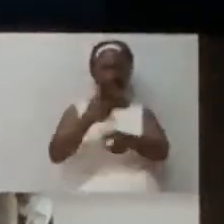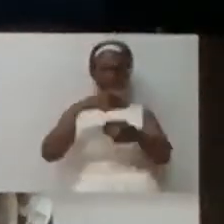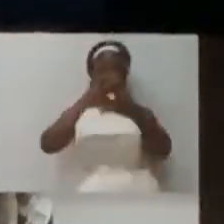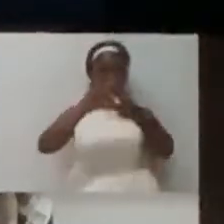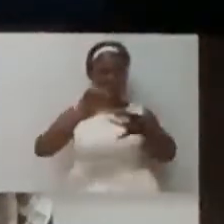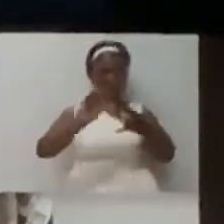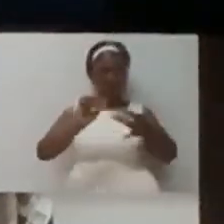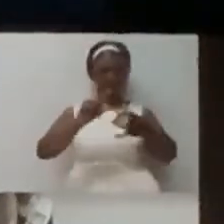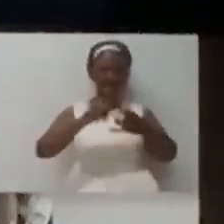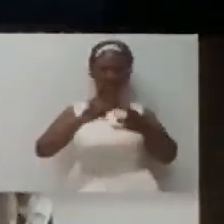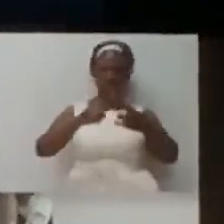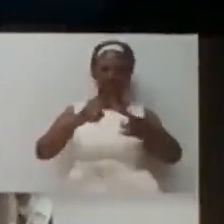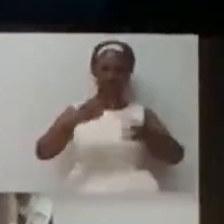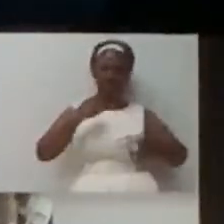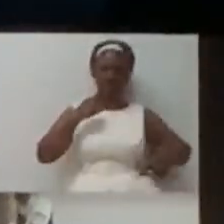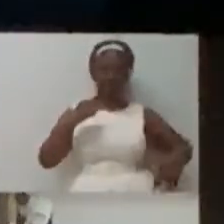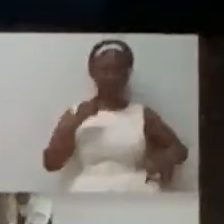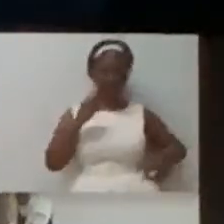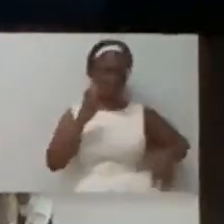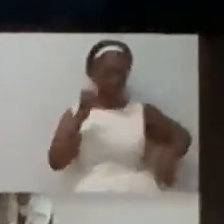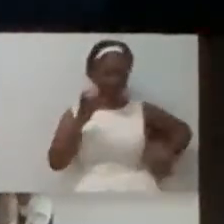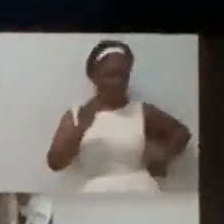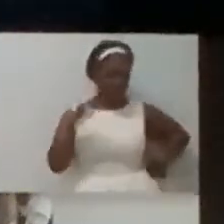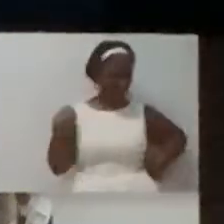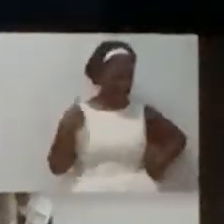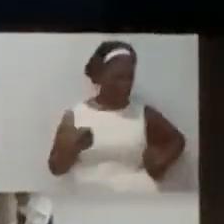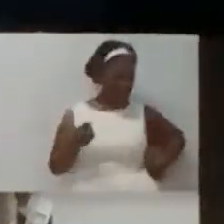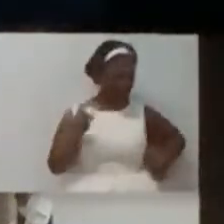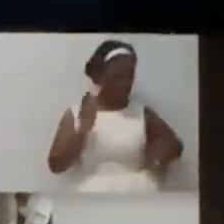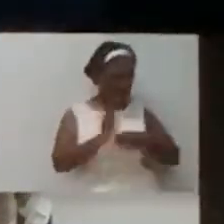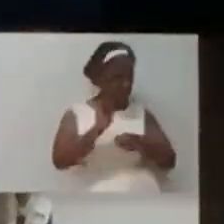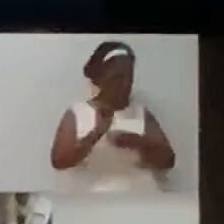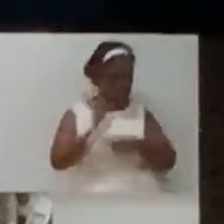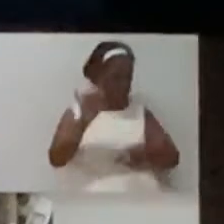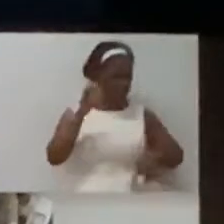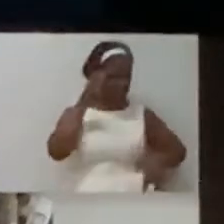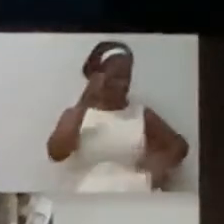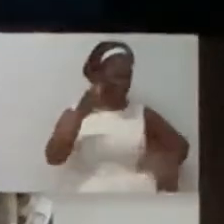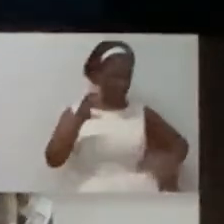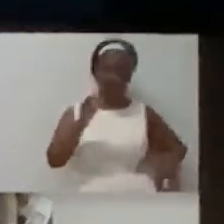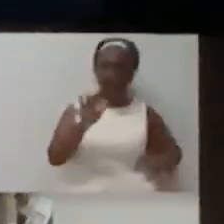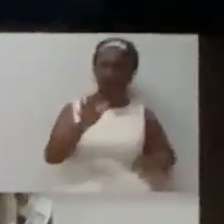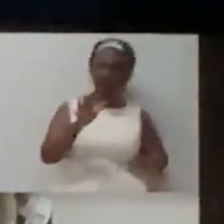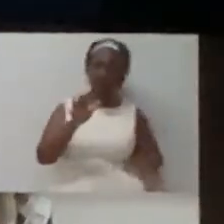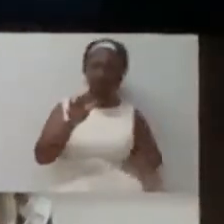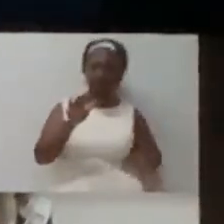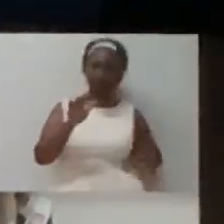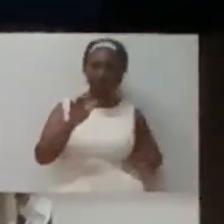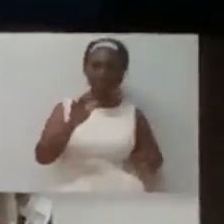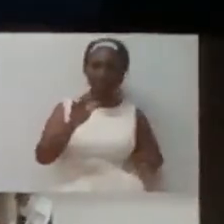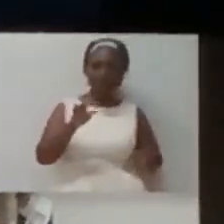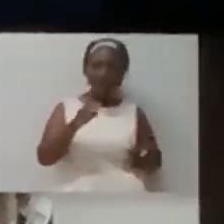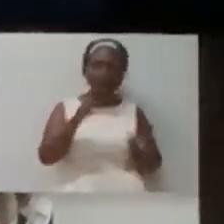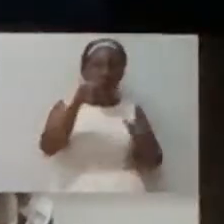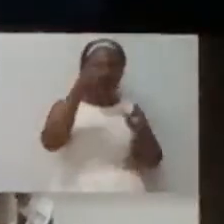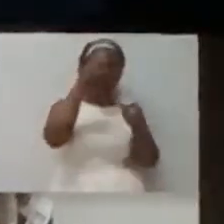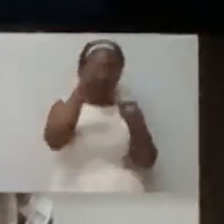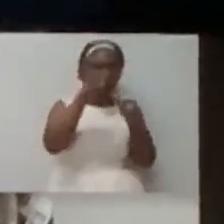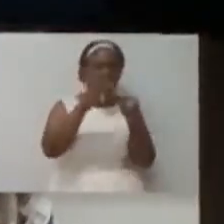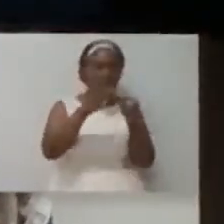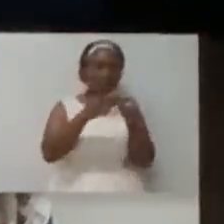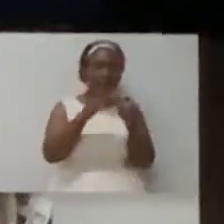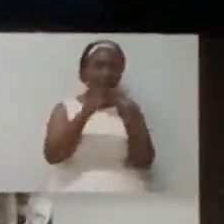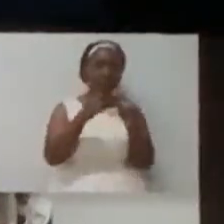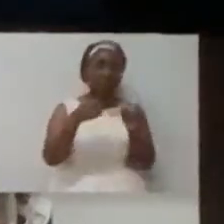hit me. When am I ever going to use this, Mr. Keller? That phrase has haunted me since I shamefully uttered it